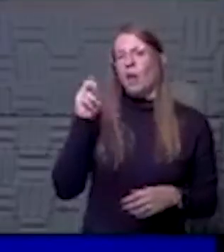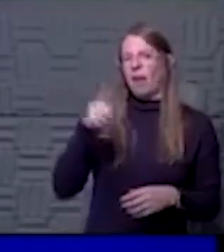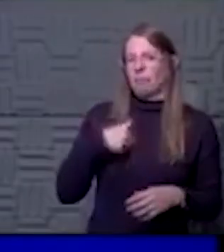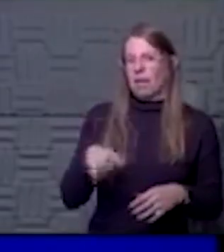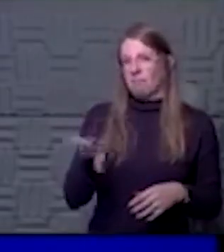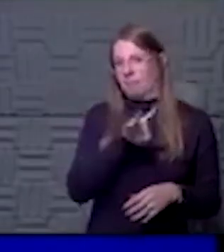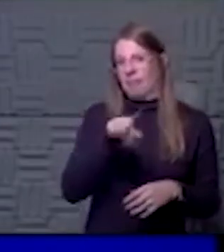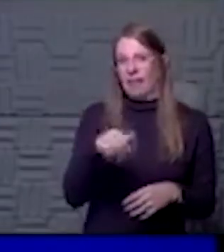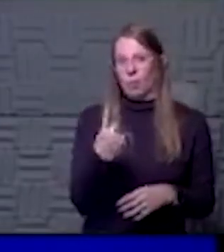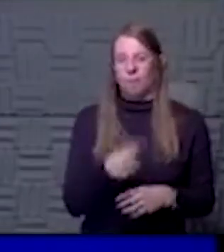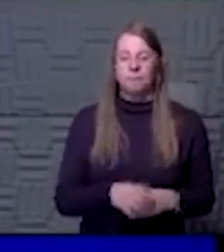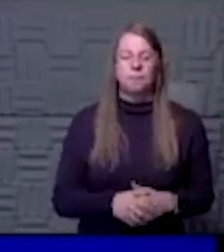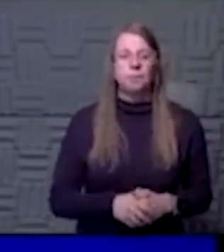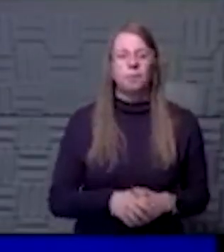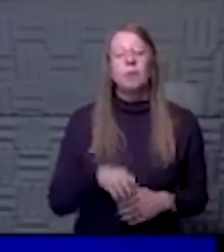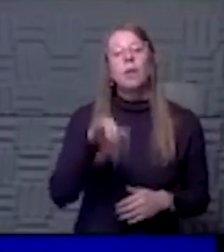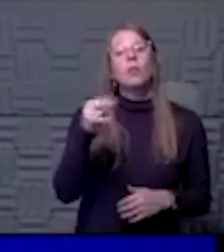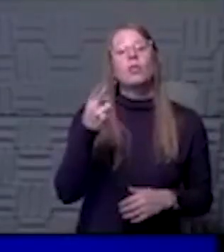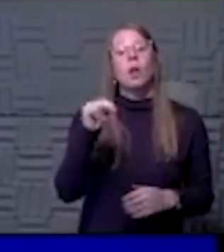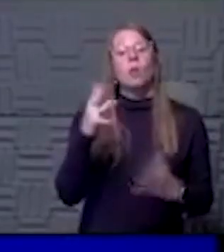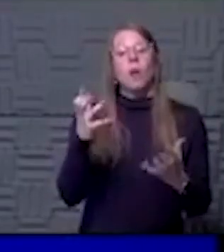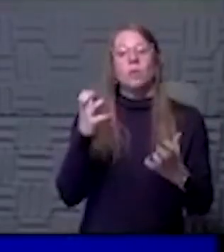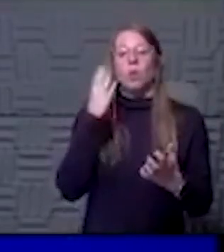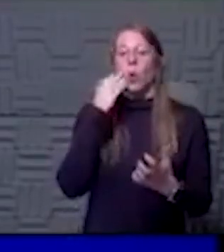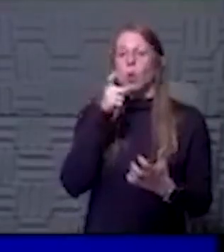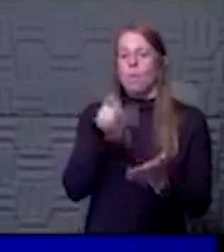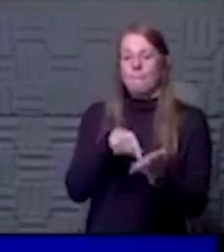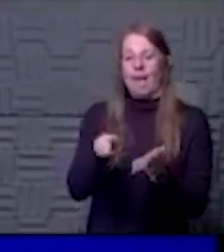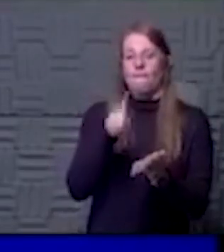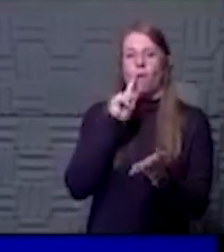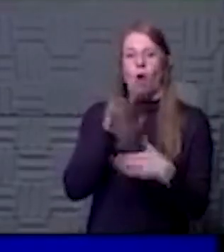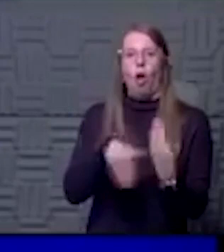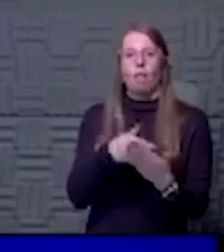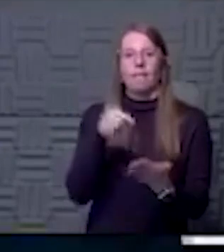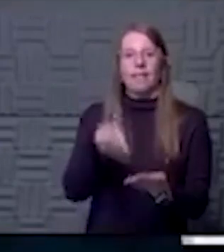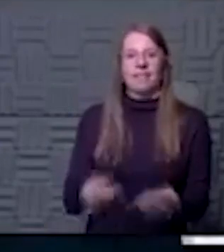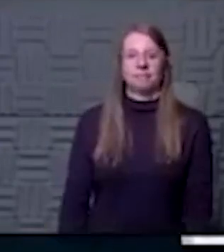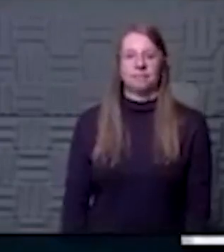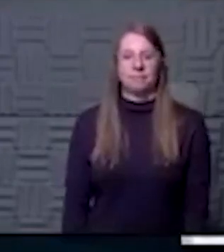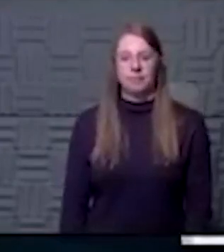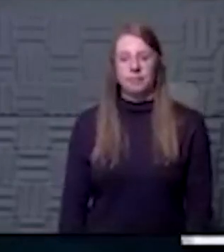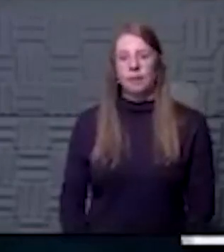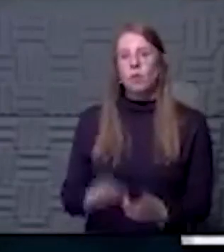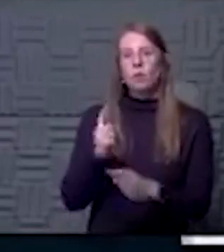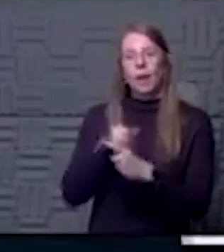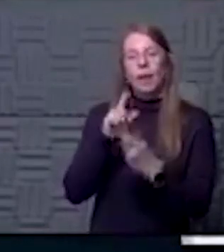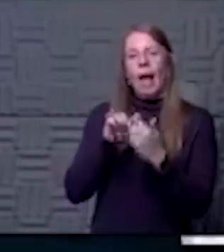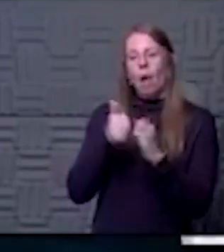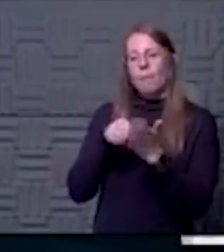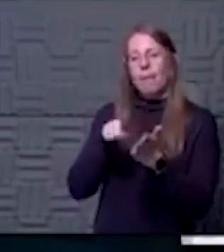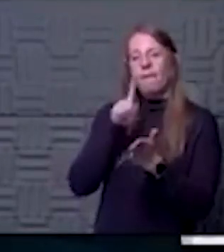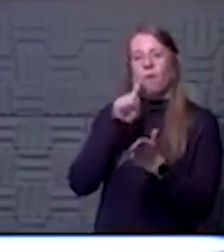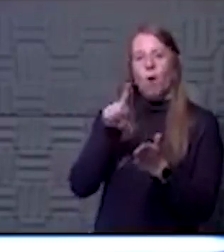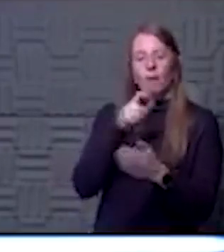one. John wants to know who's going to pay for all this. Okay, Phil, how are we paying for the vaccines?